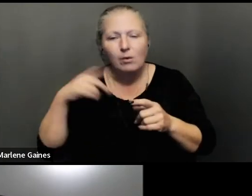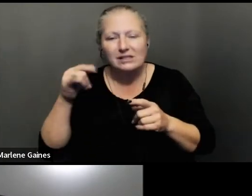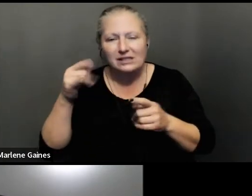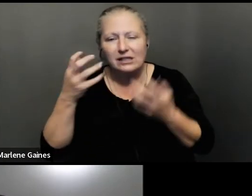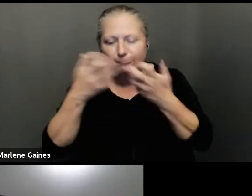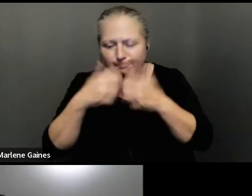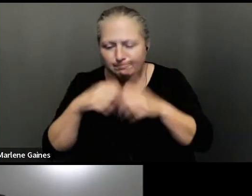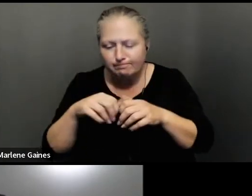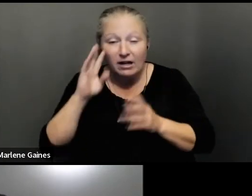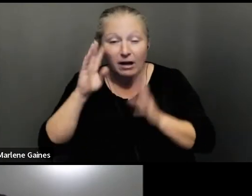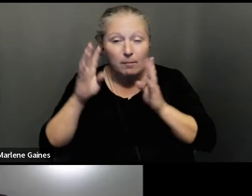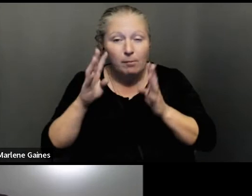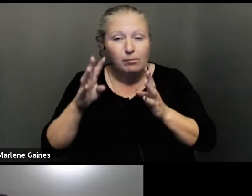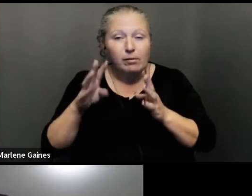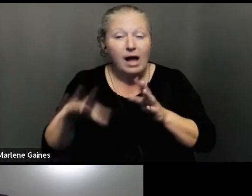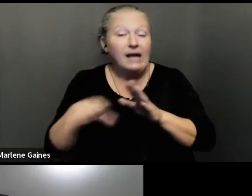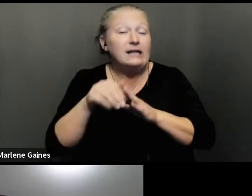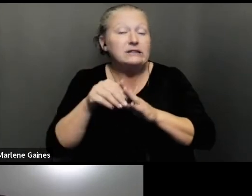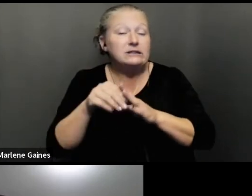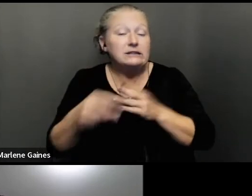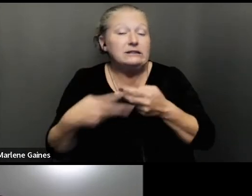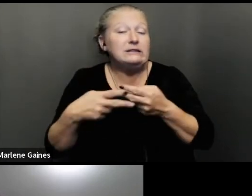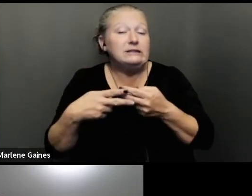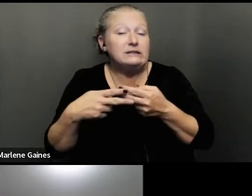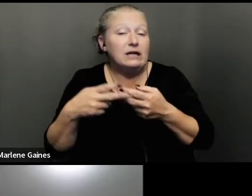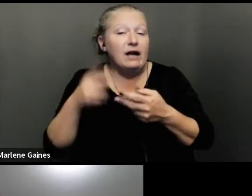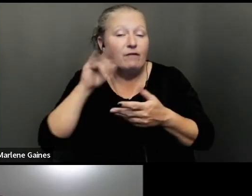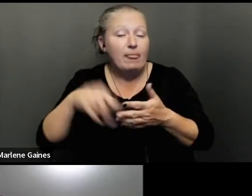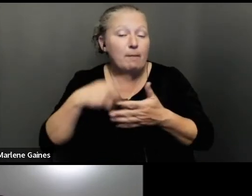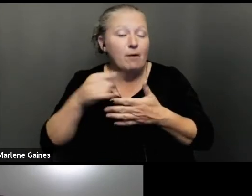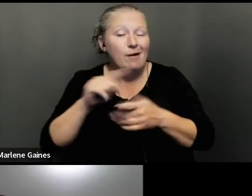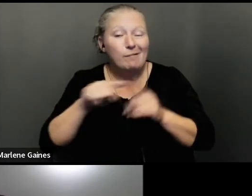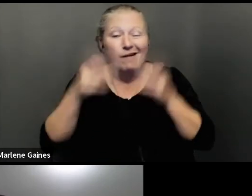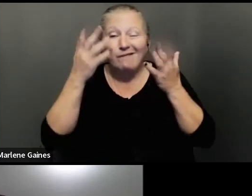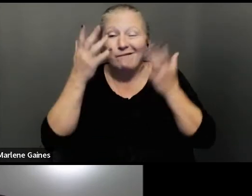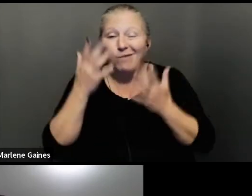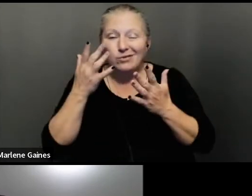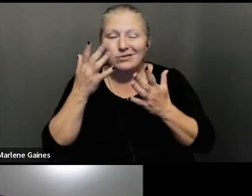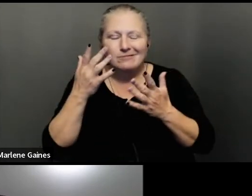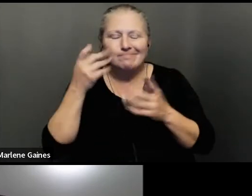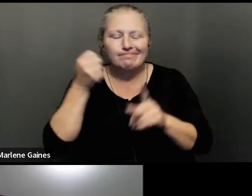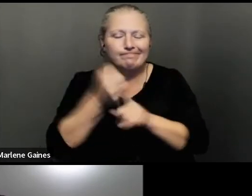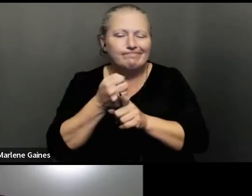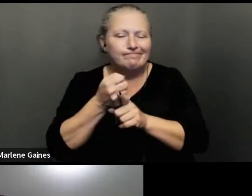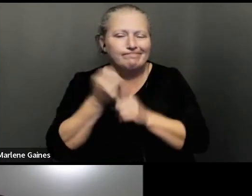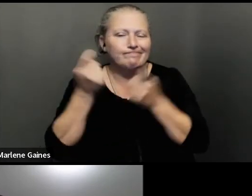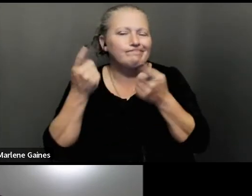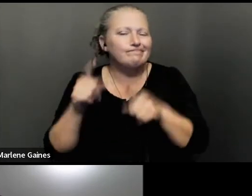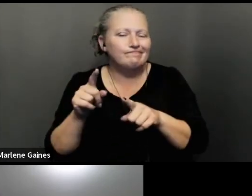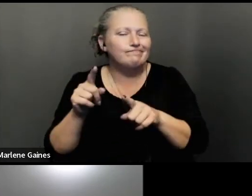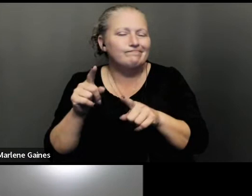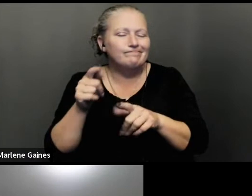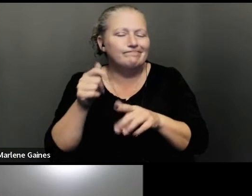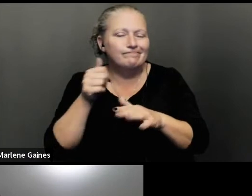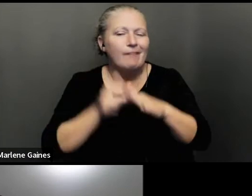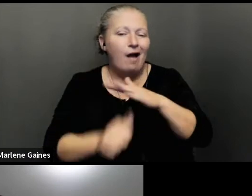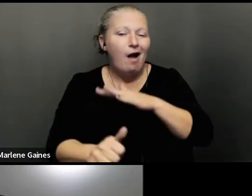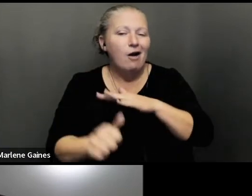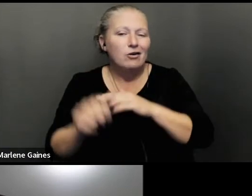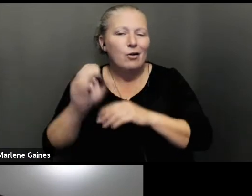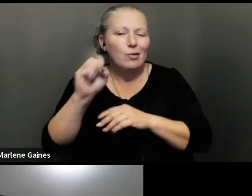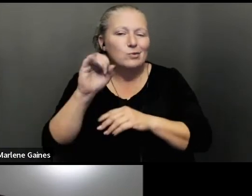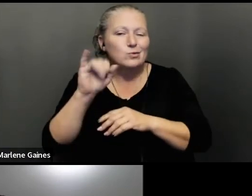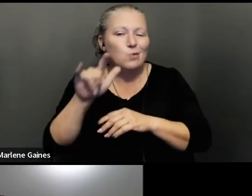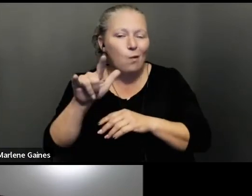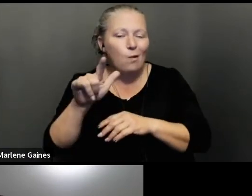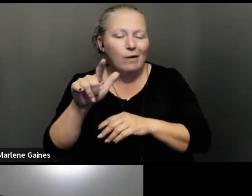some additional savings of that project. Unfortunately, there were some unforeseen conditions under the soil